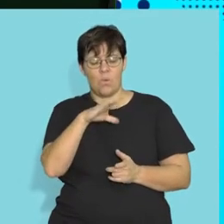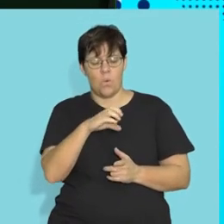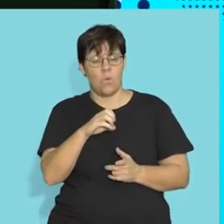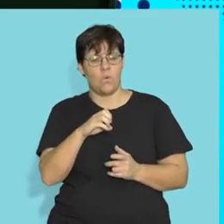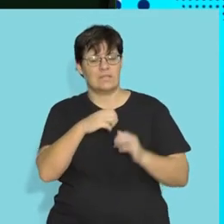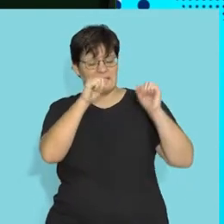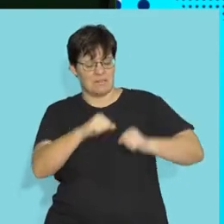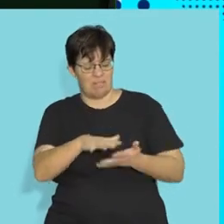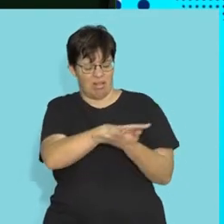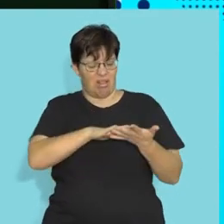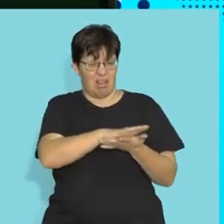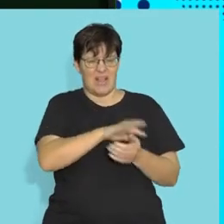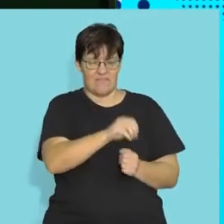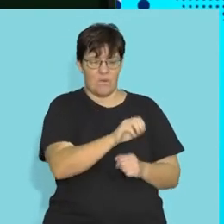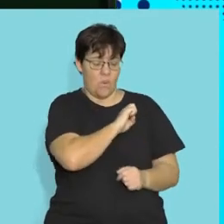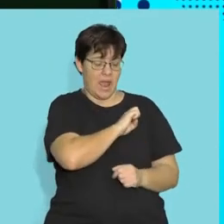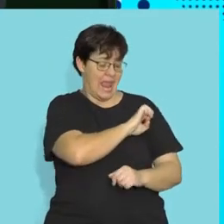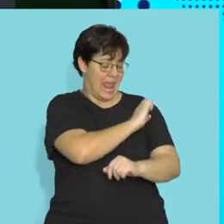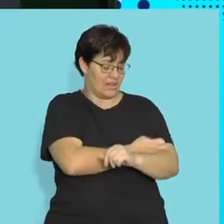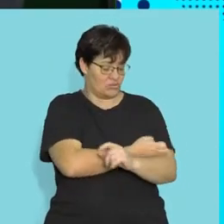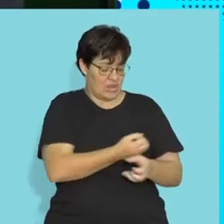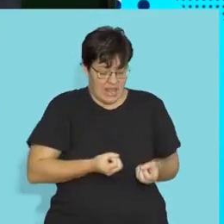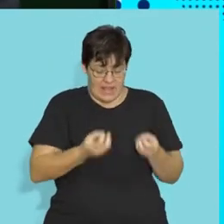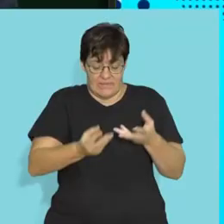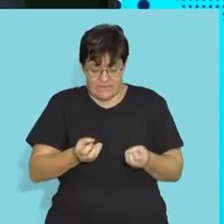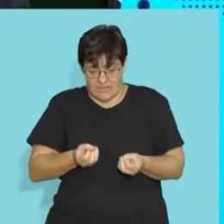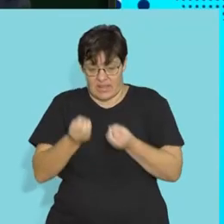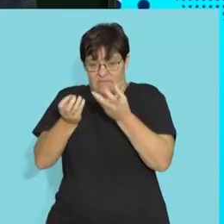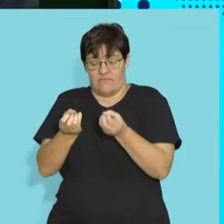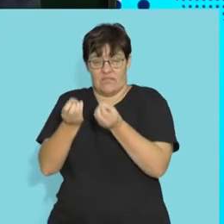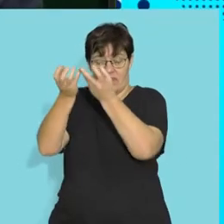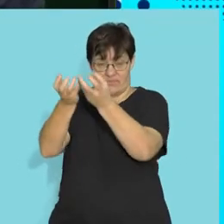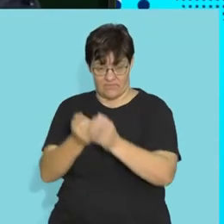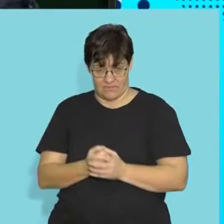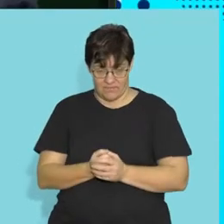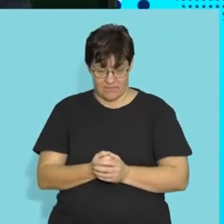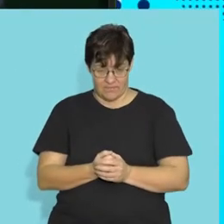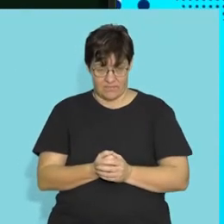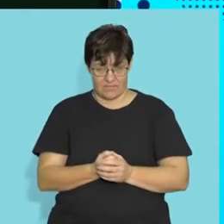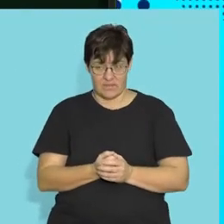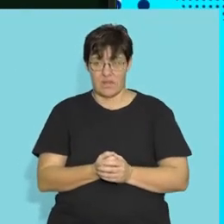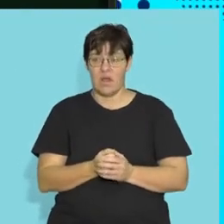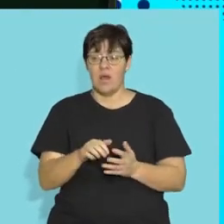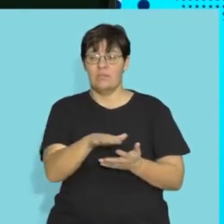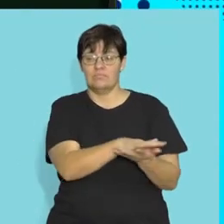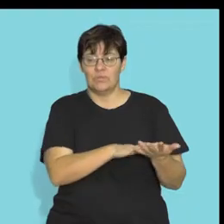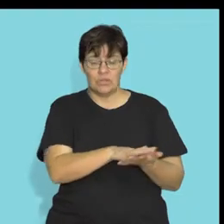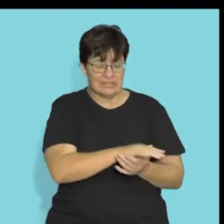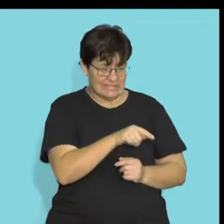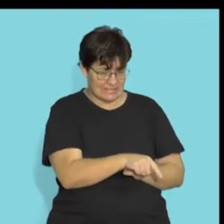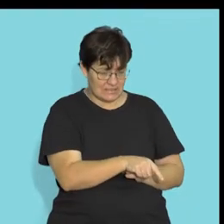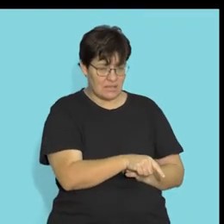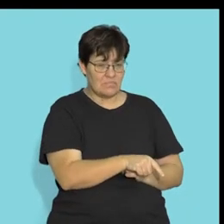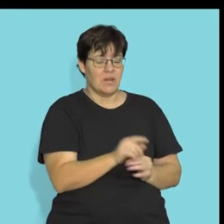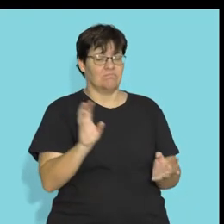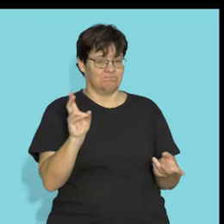an ecosystem. Because energy is transferred from one level to the next, we find that pollutants